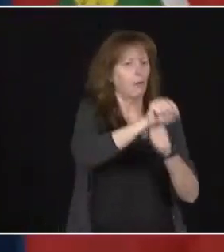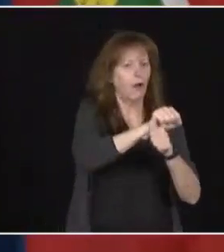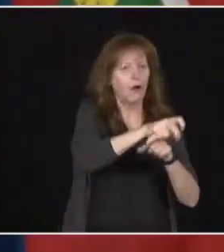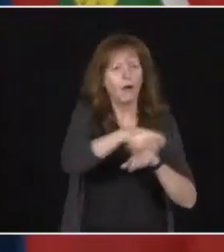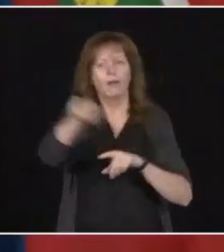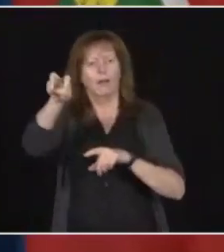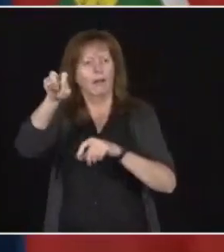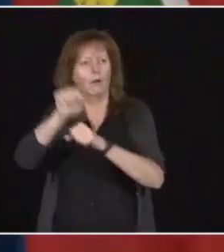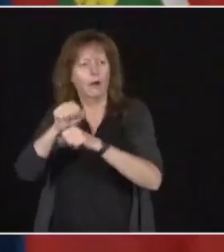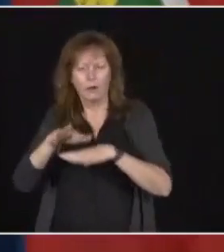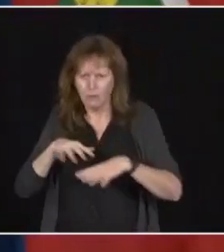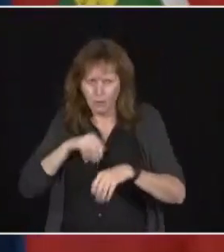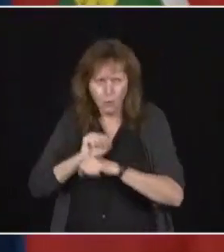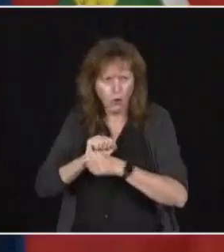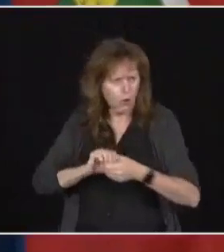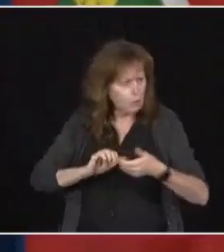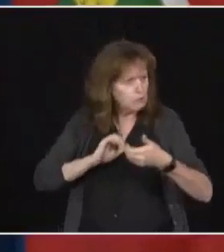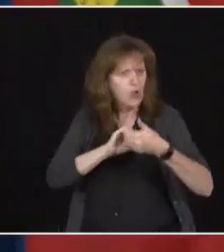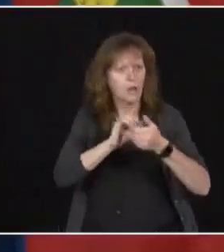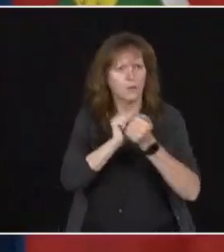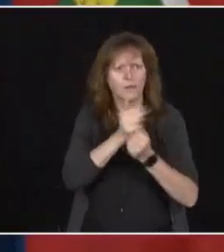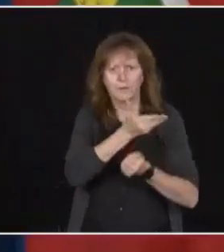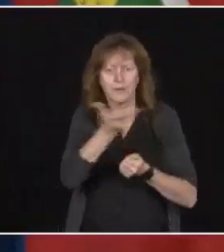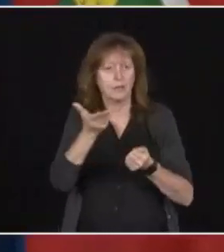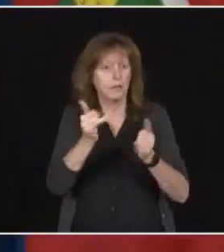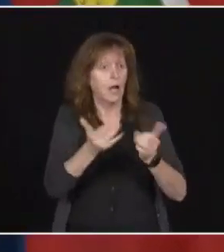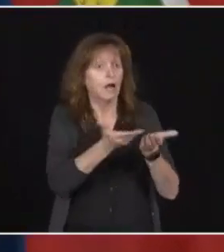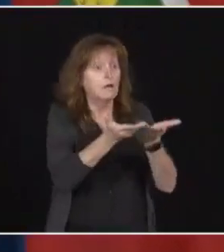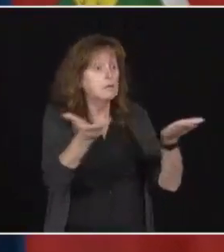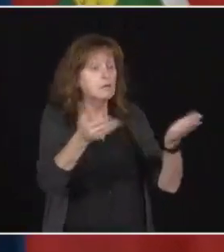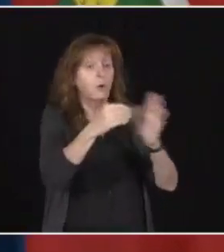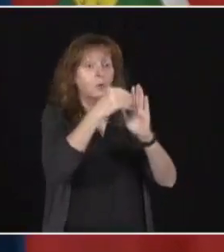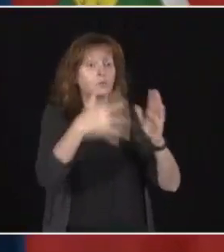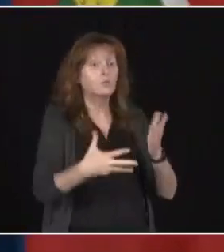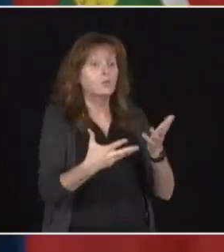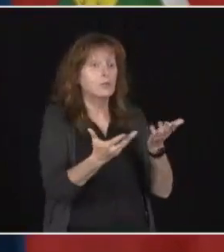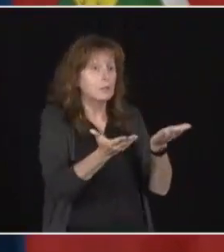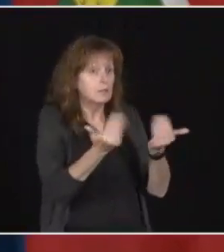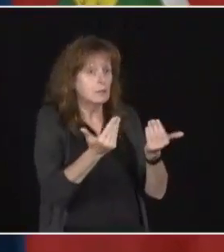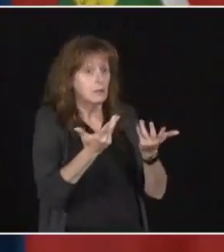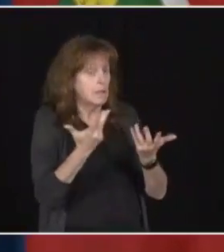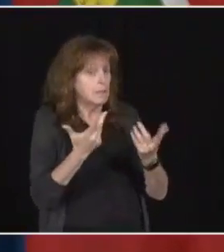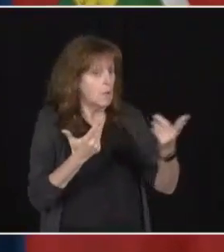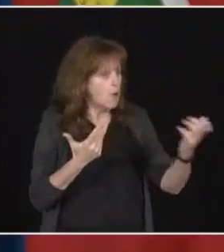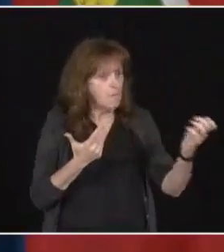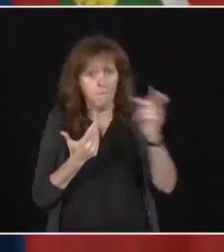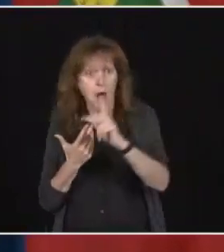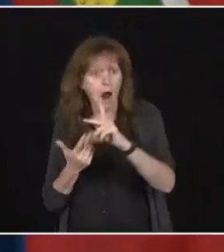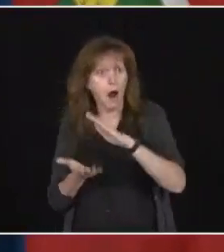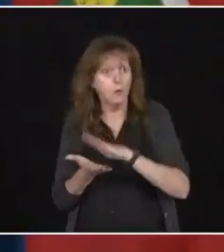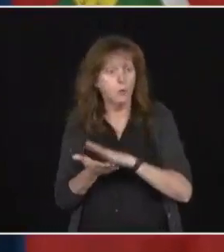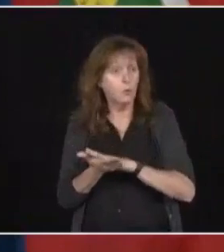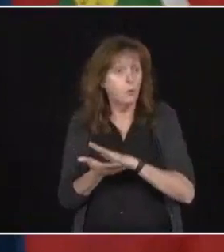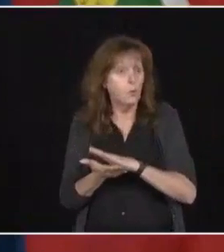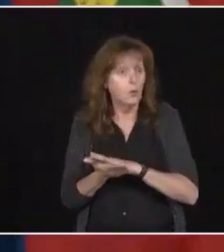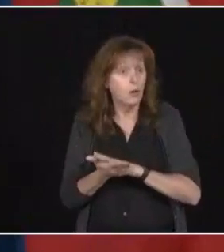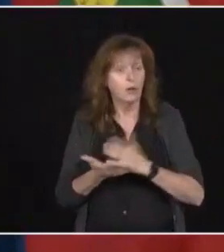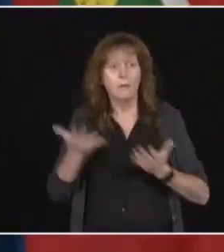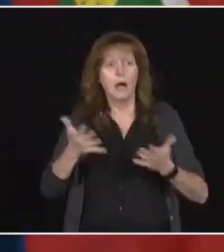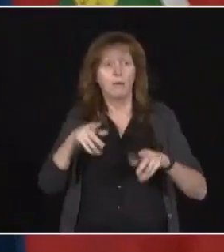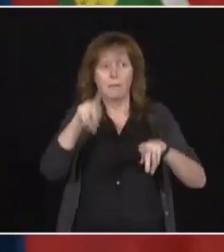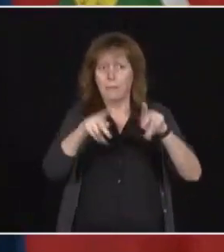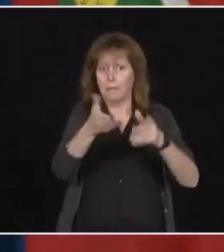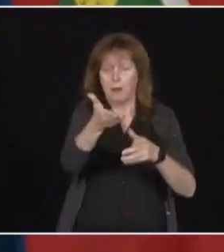able to focus on new markets for students and learners. Persons who already have a job